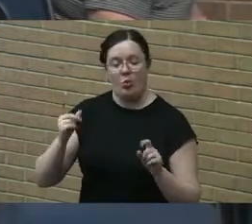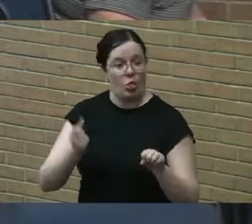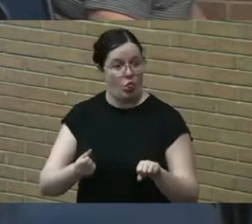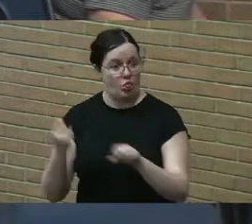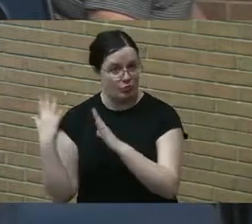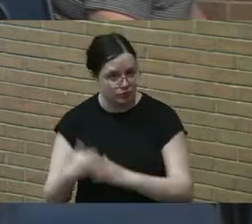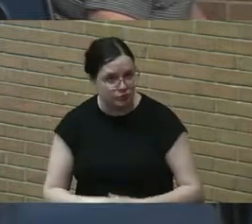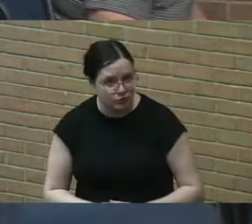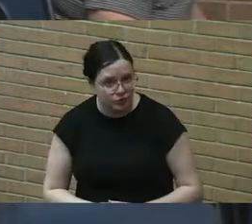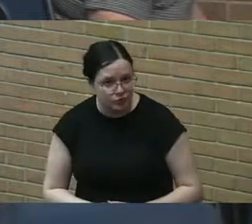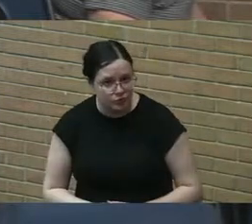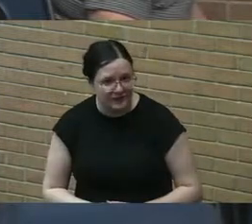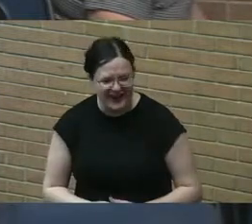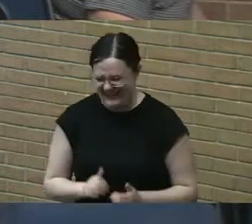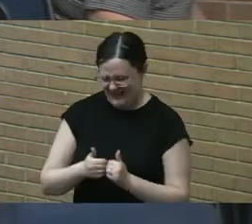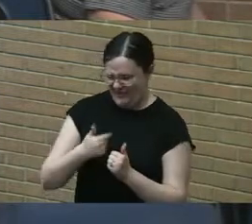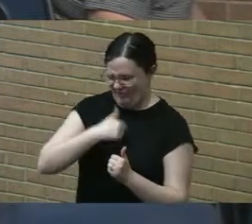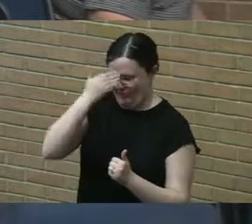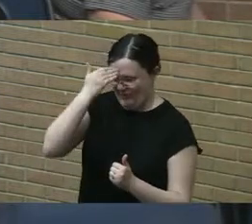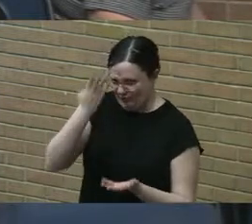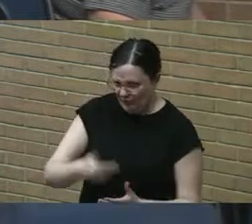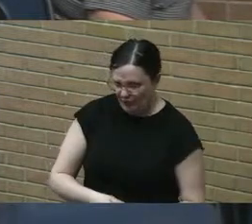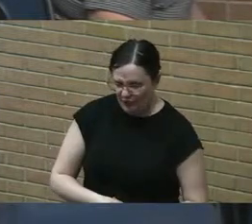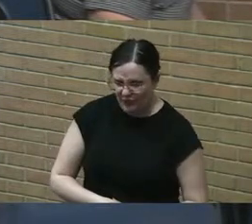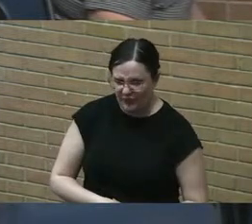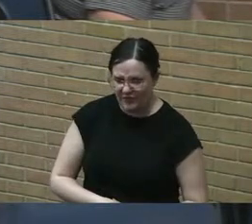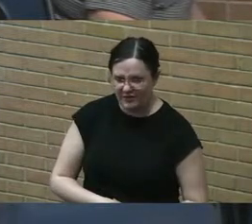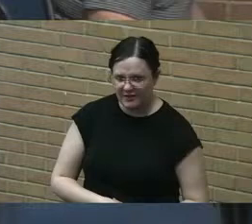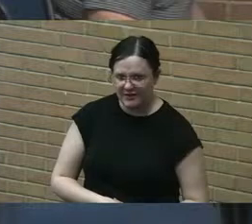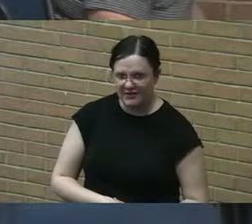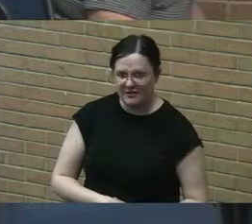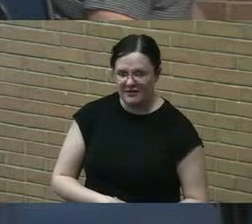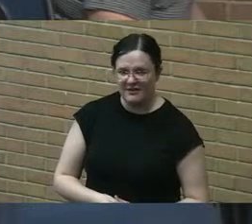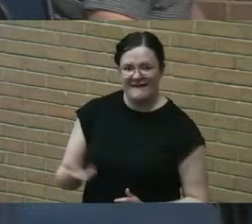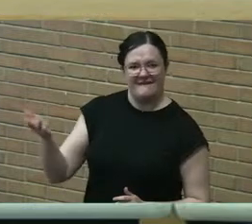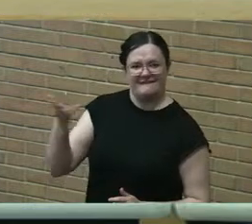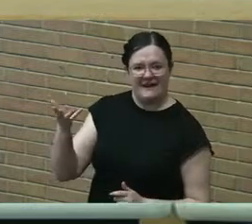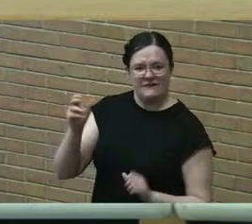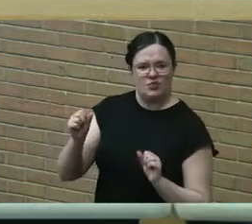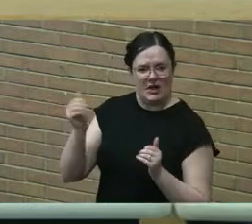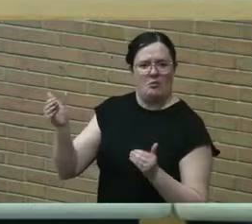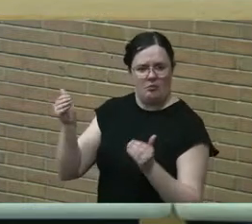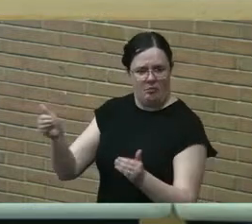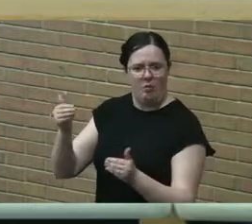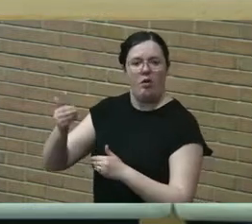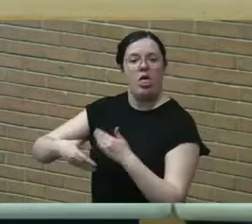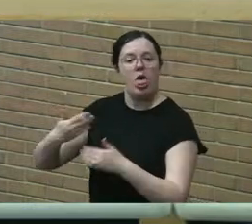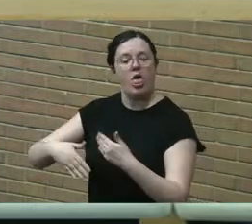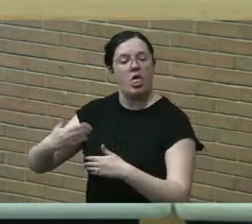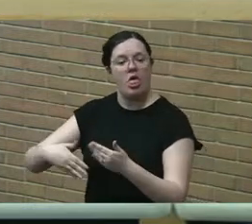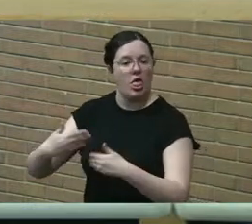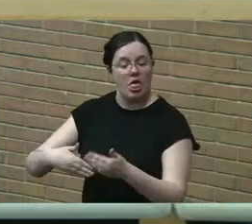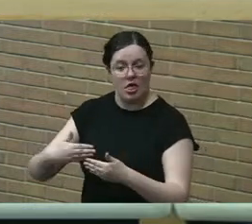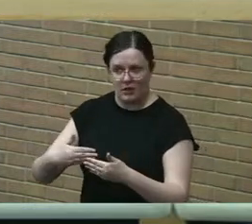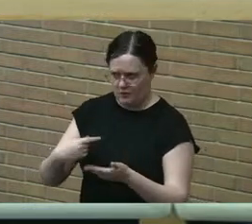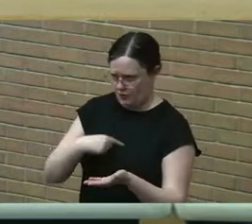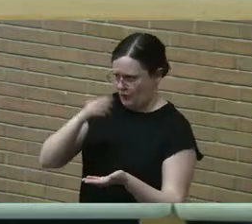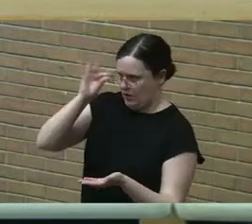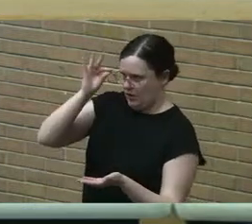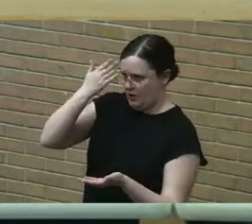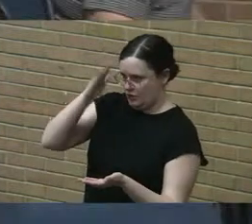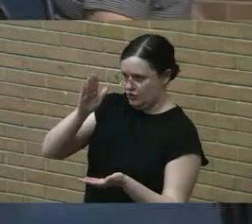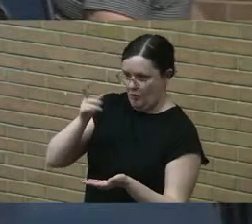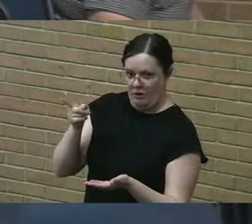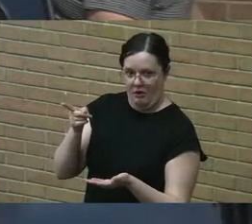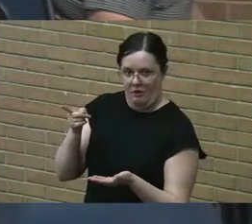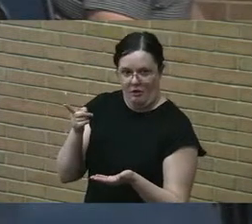and a half and can go and continue your business without any way for us to know whether you'll take any action. Is